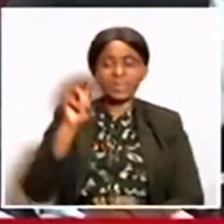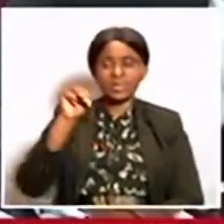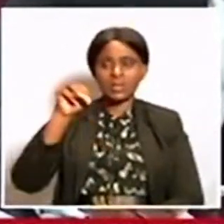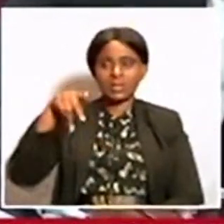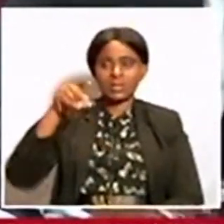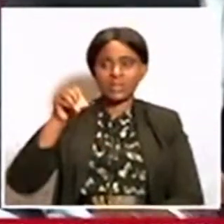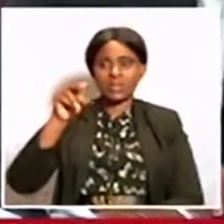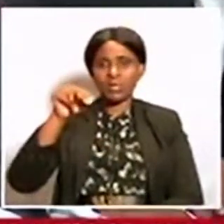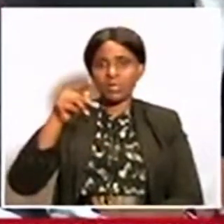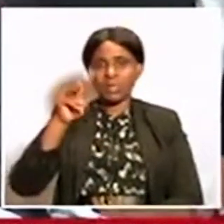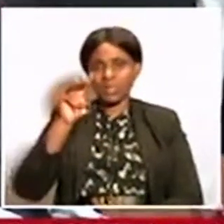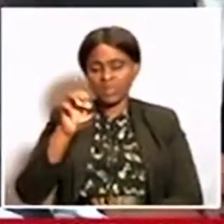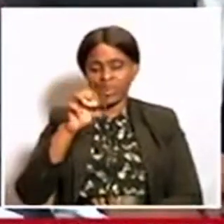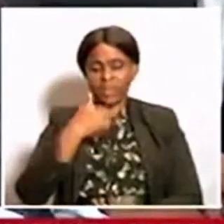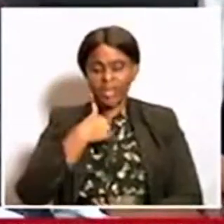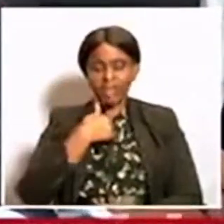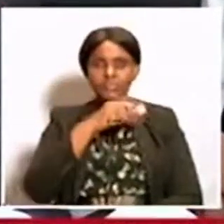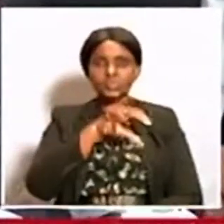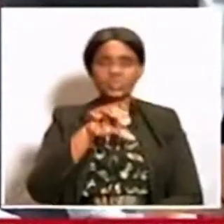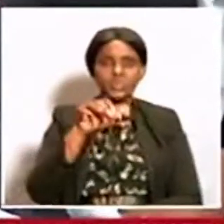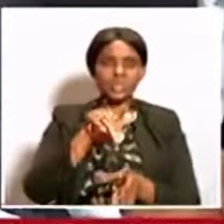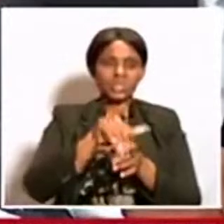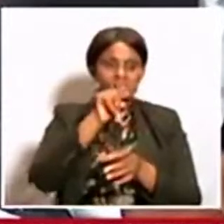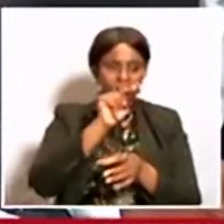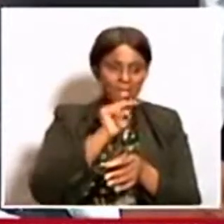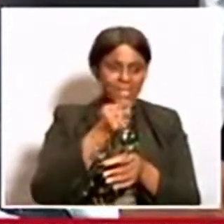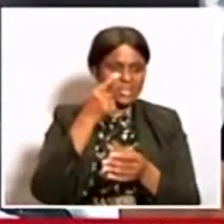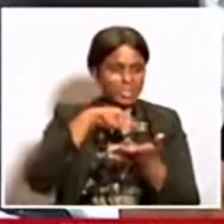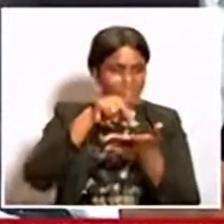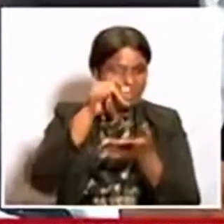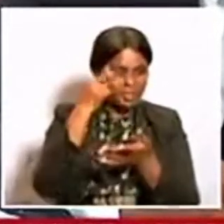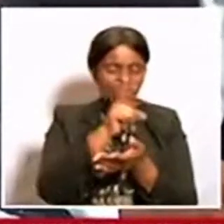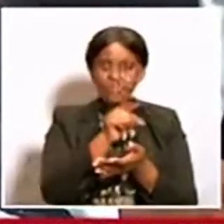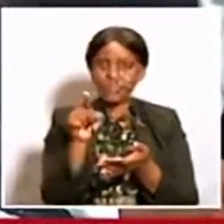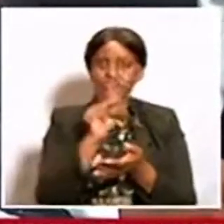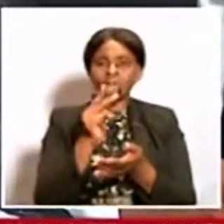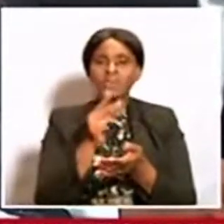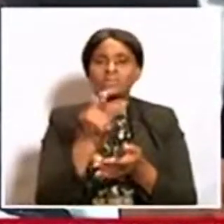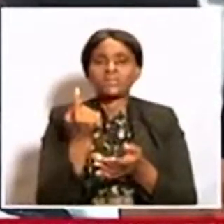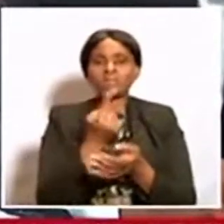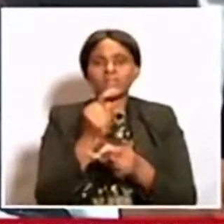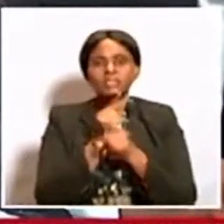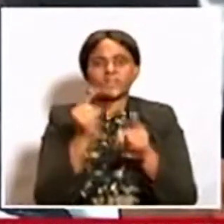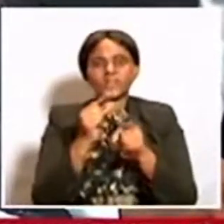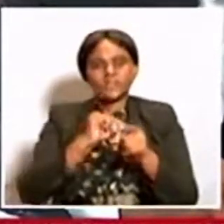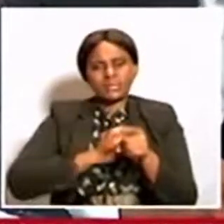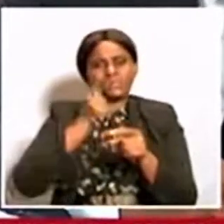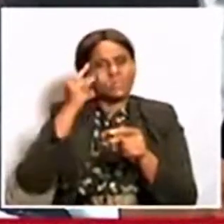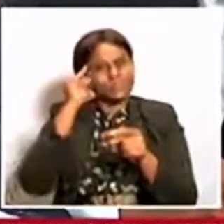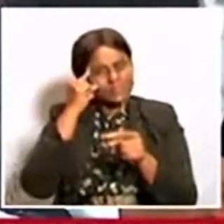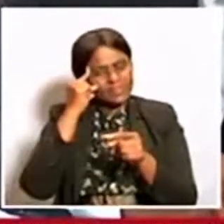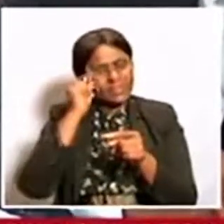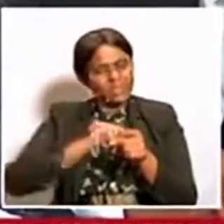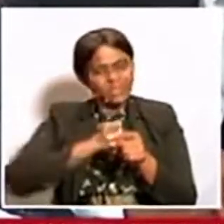boarding school. We have children in Ndola. So we do pay for them. We are just thought we